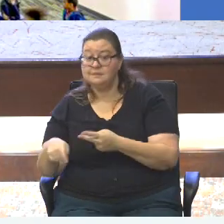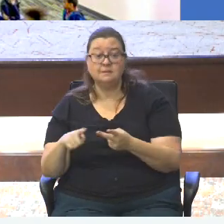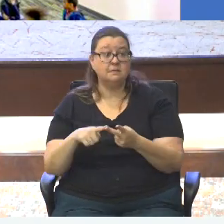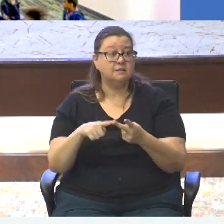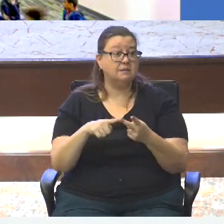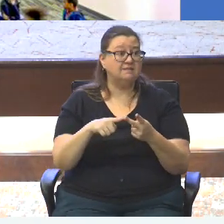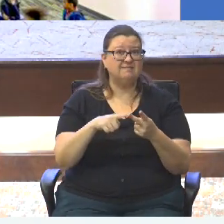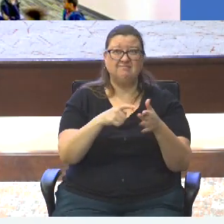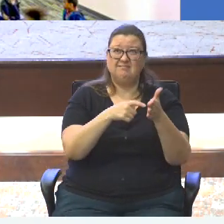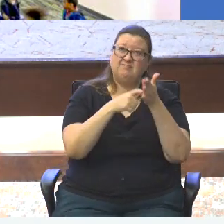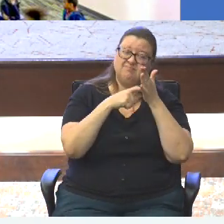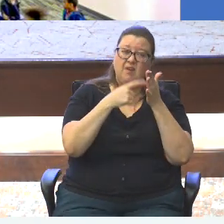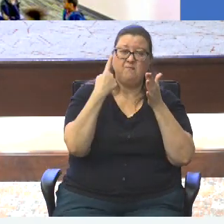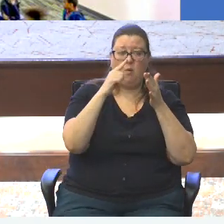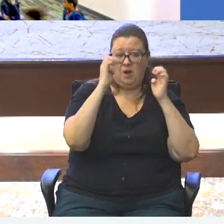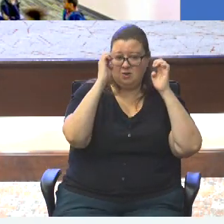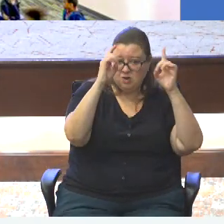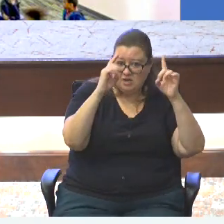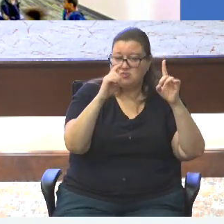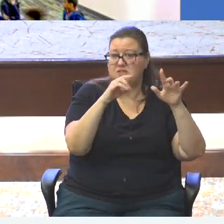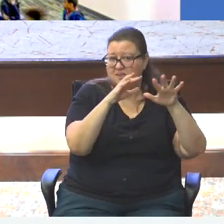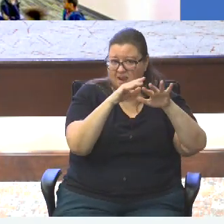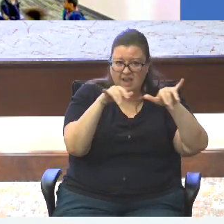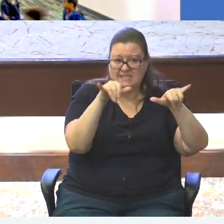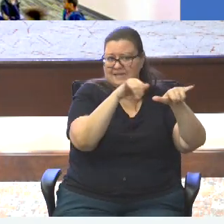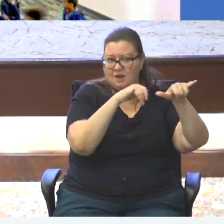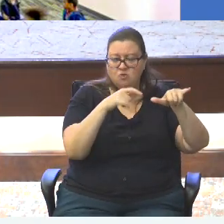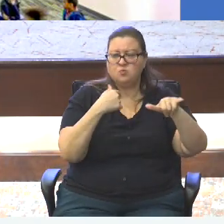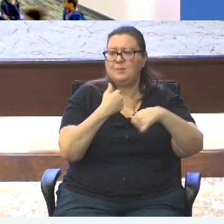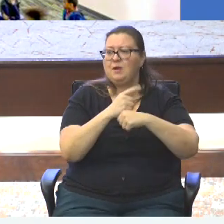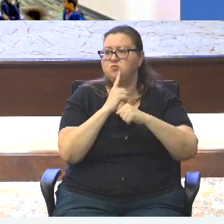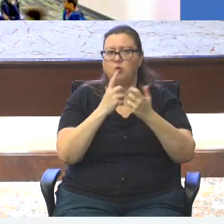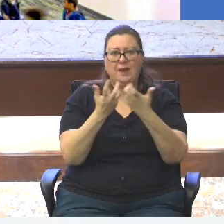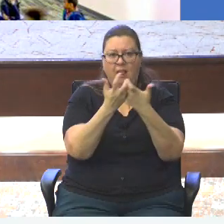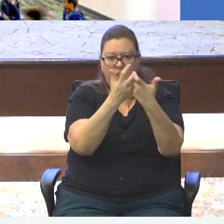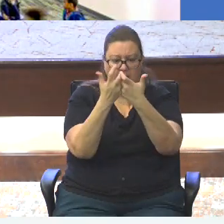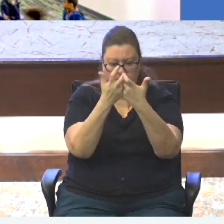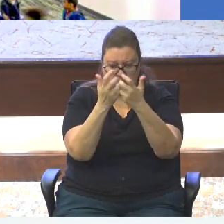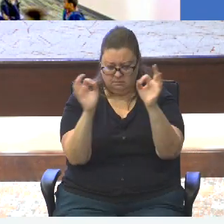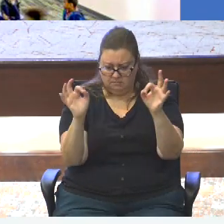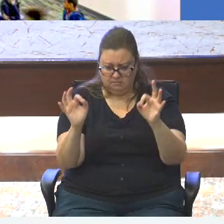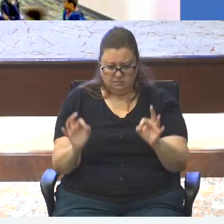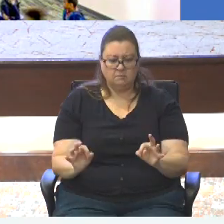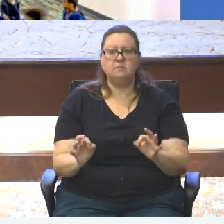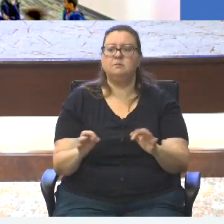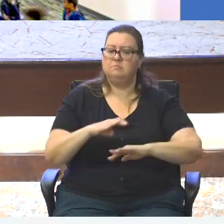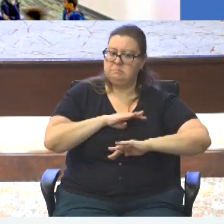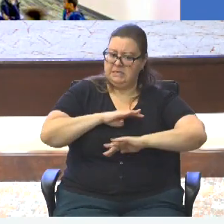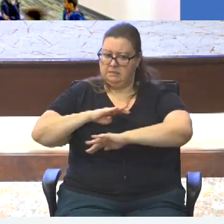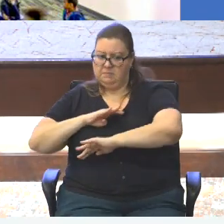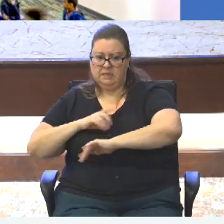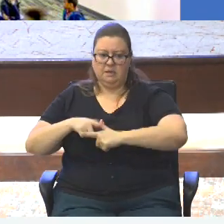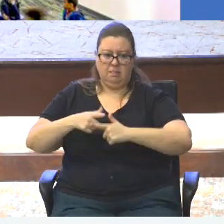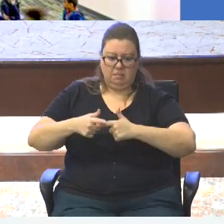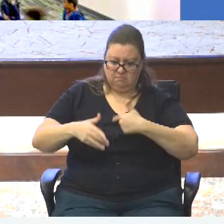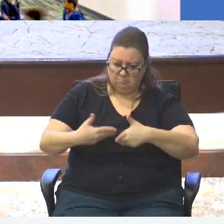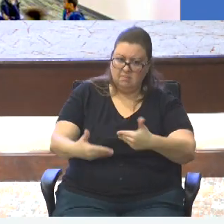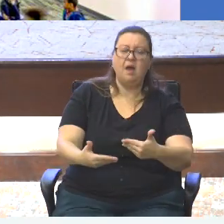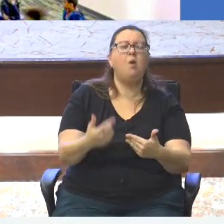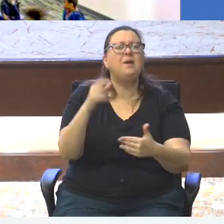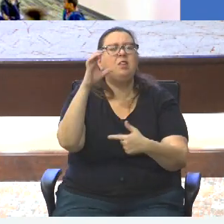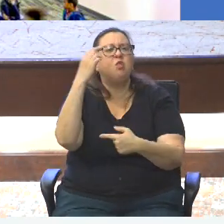education standards. Industry and workforce readiness, so they collaborated with local employers to explore